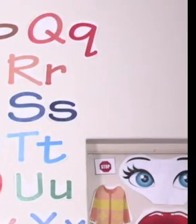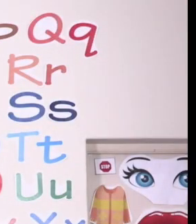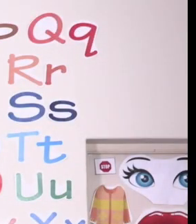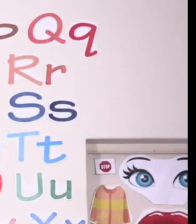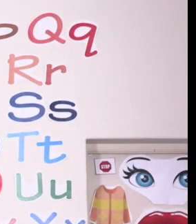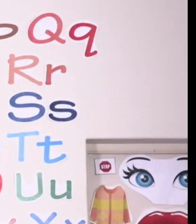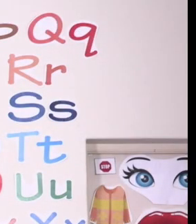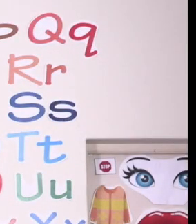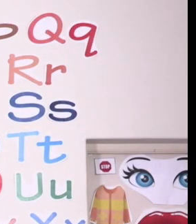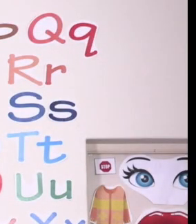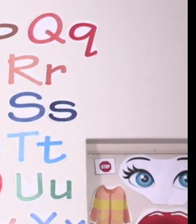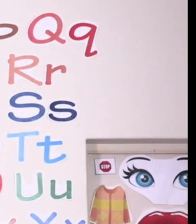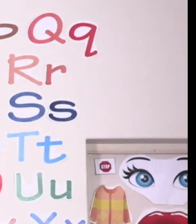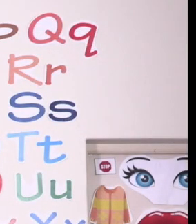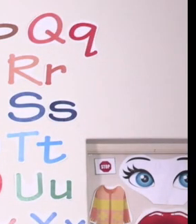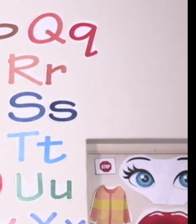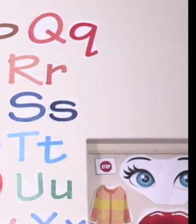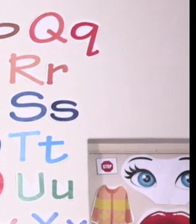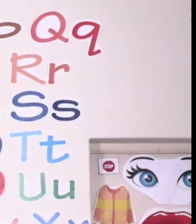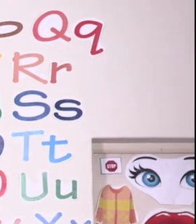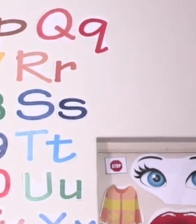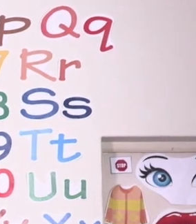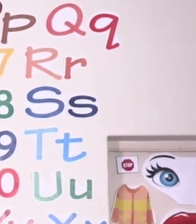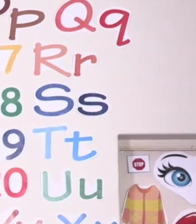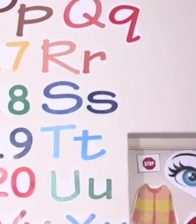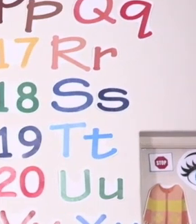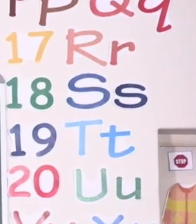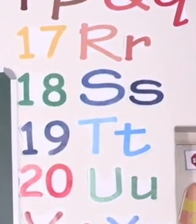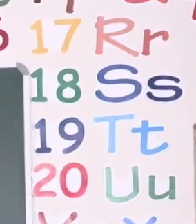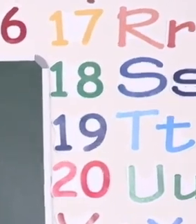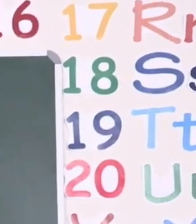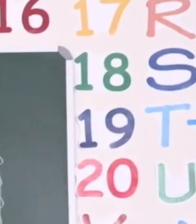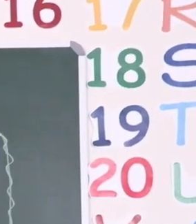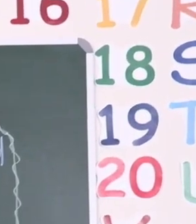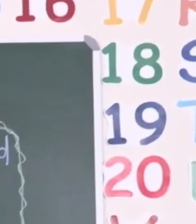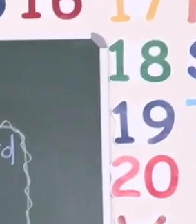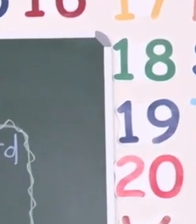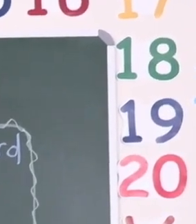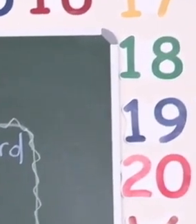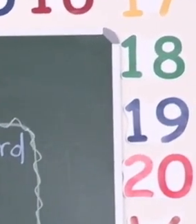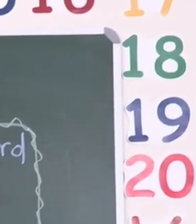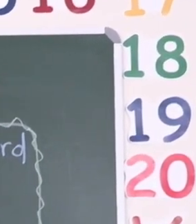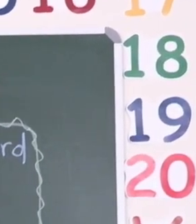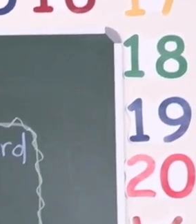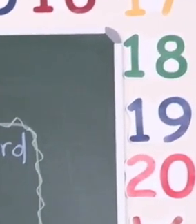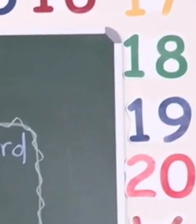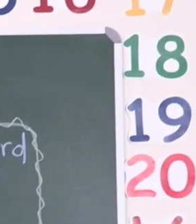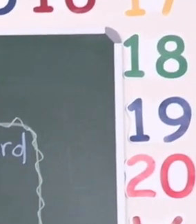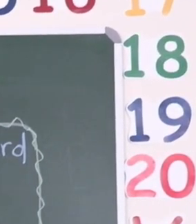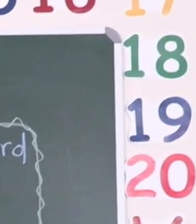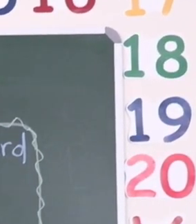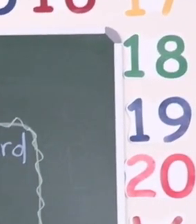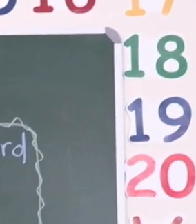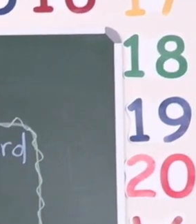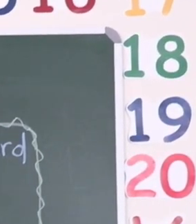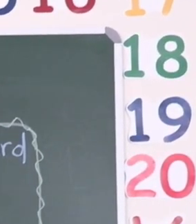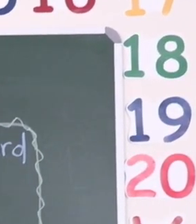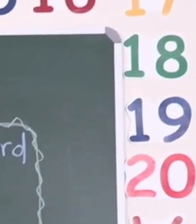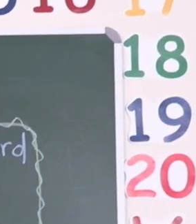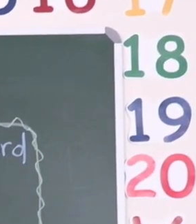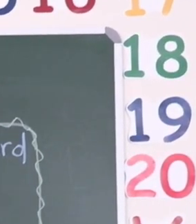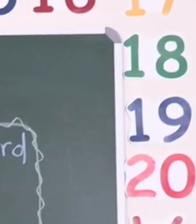together. Now, the first thing that you can see is that I have letters that have been split. I have